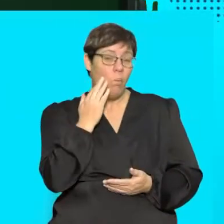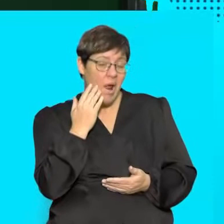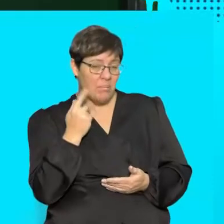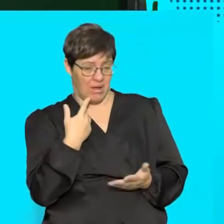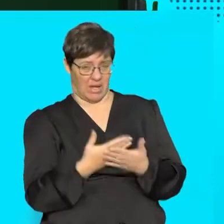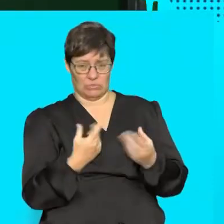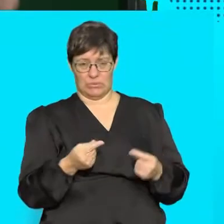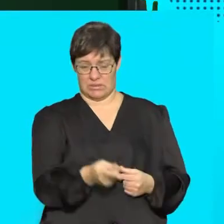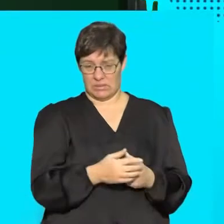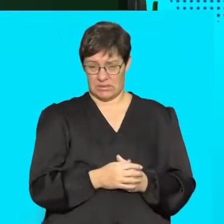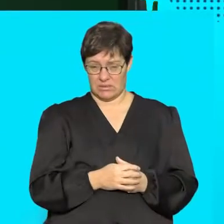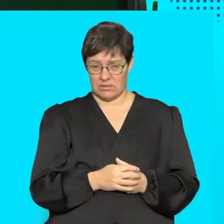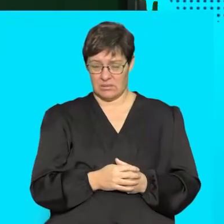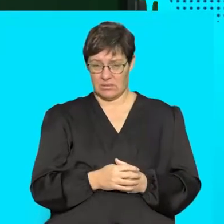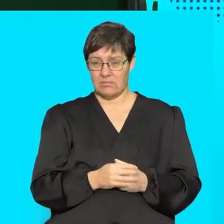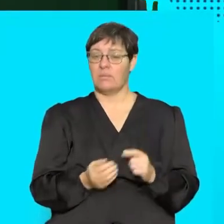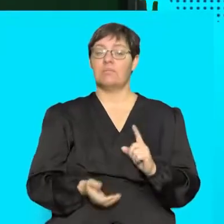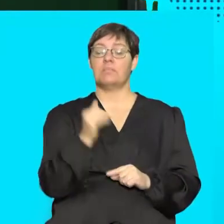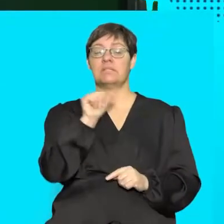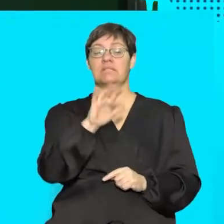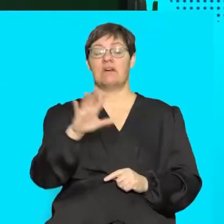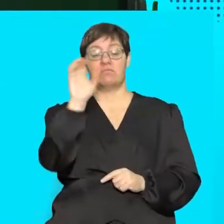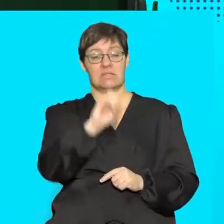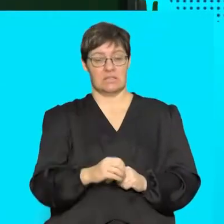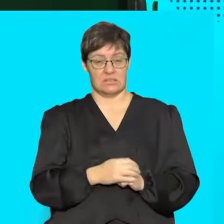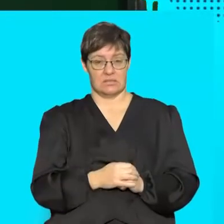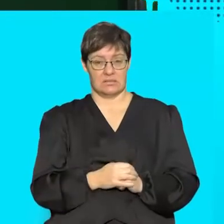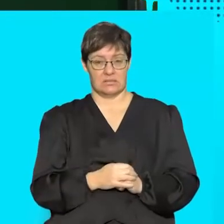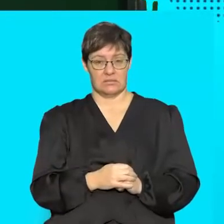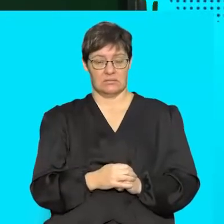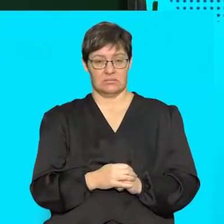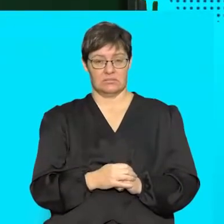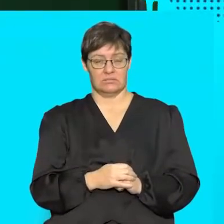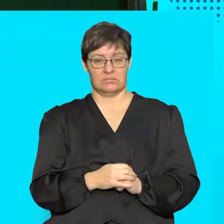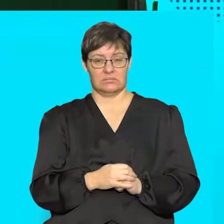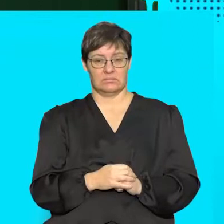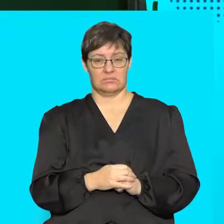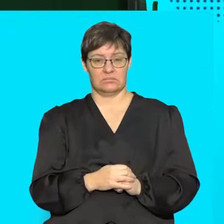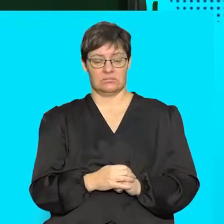when? Can I trust this? That, oh, if I get 65% for chemistry,